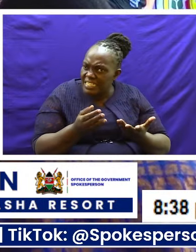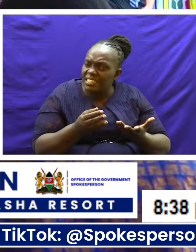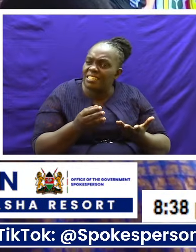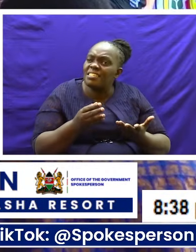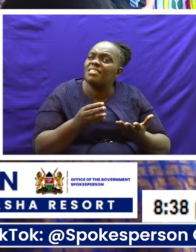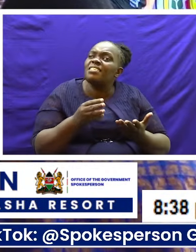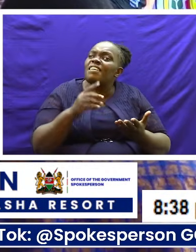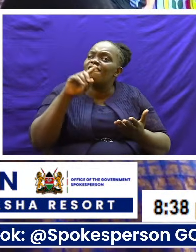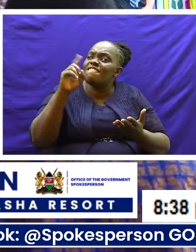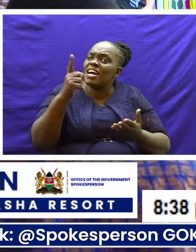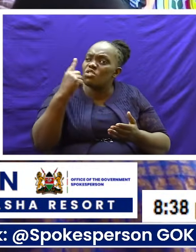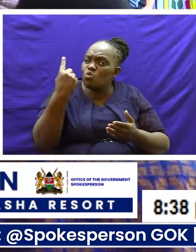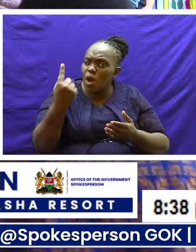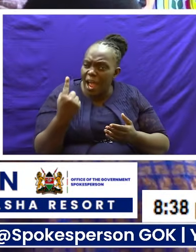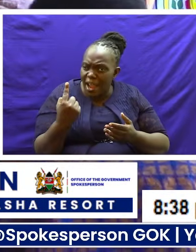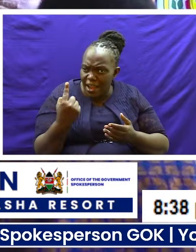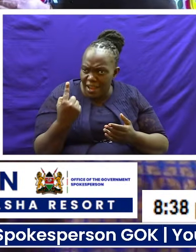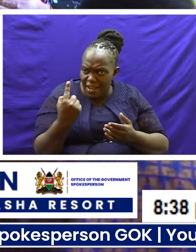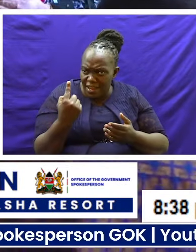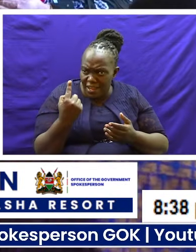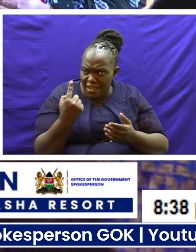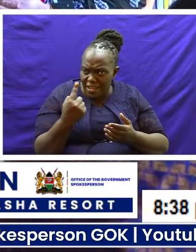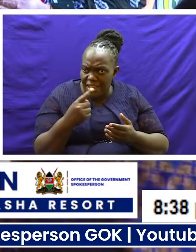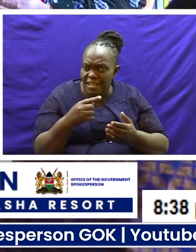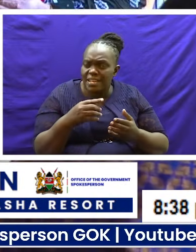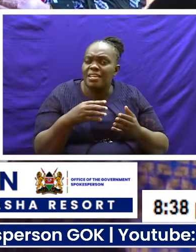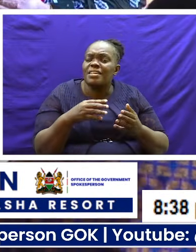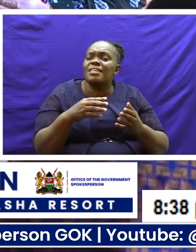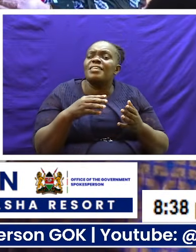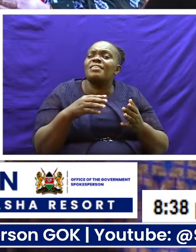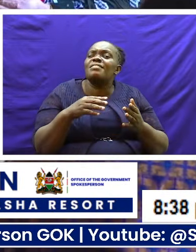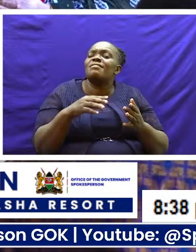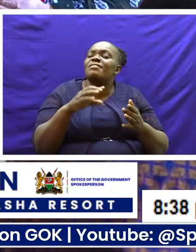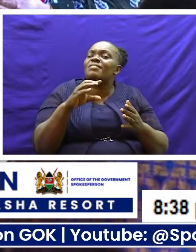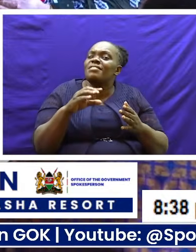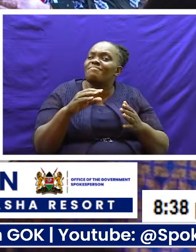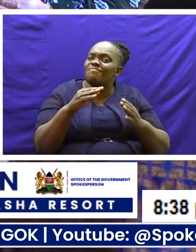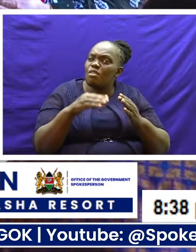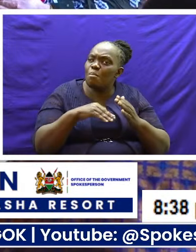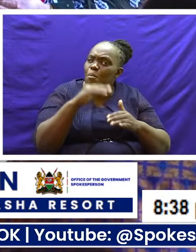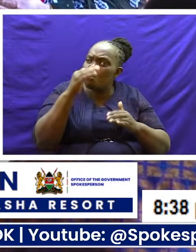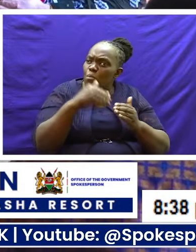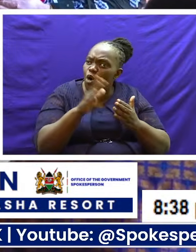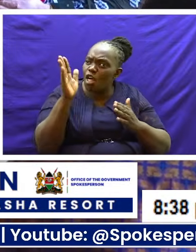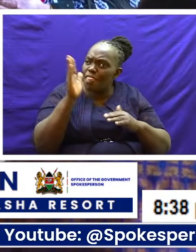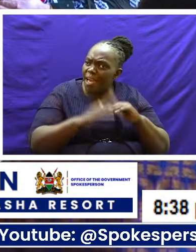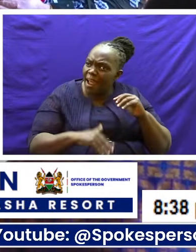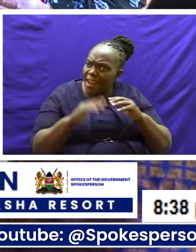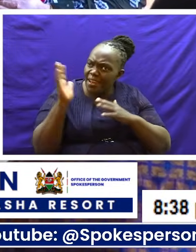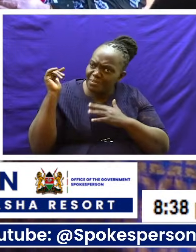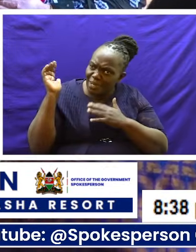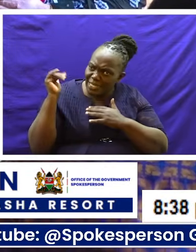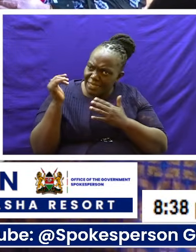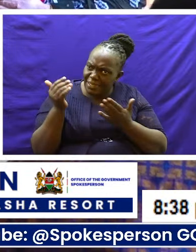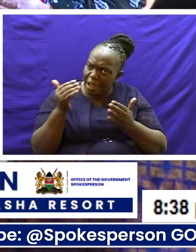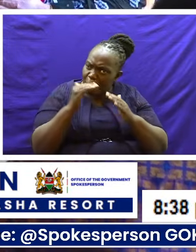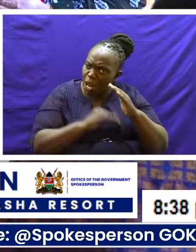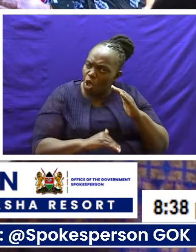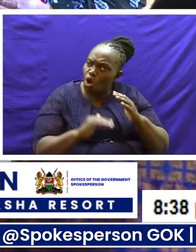The first one is exceeding expectation. Oh, okay. And the last is